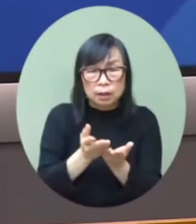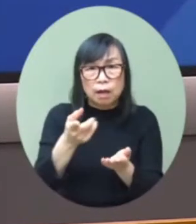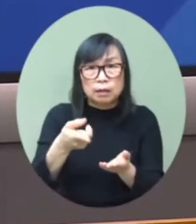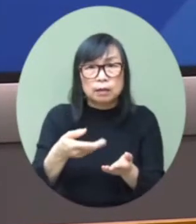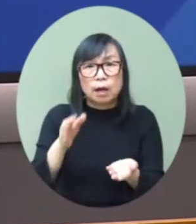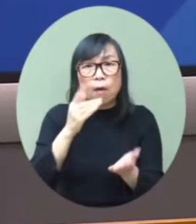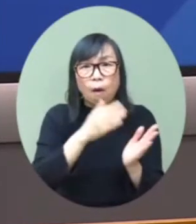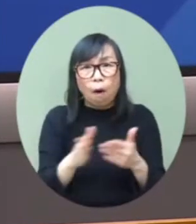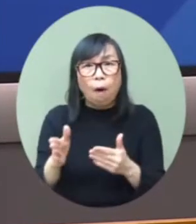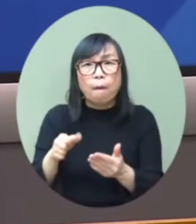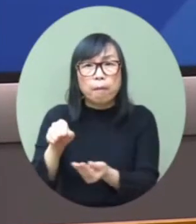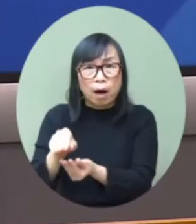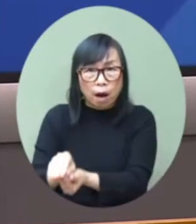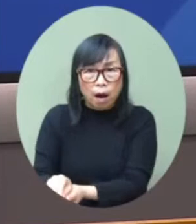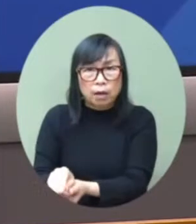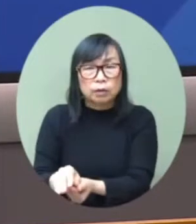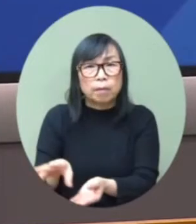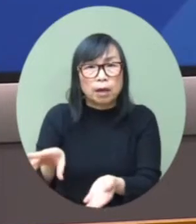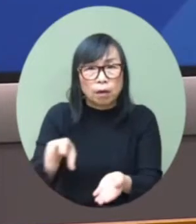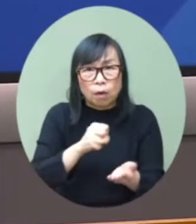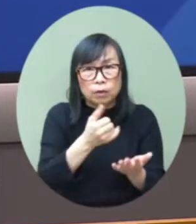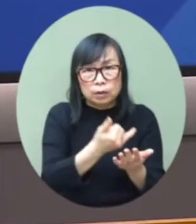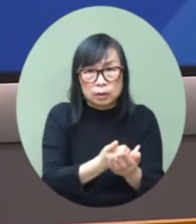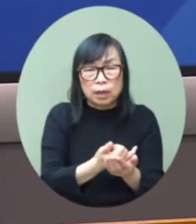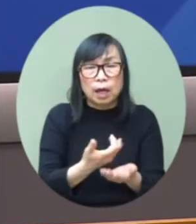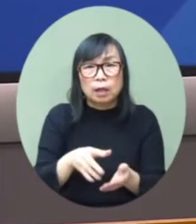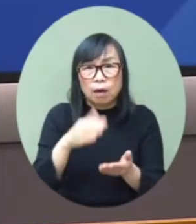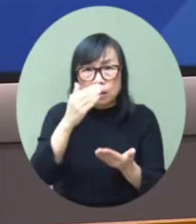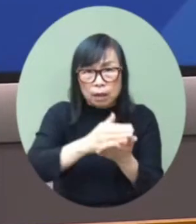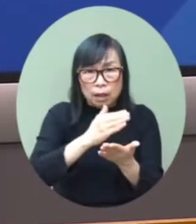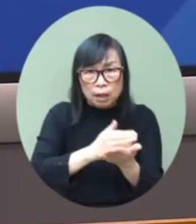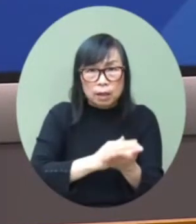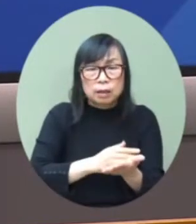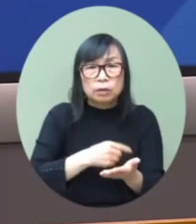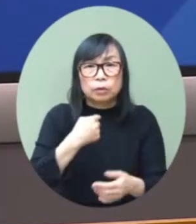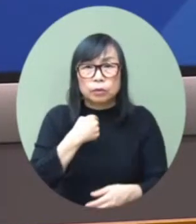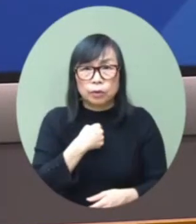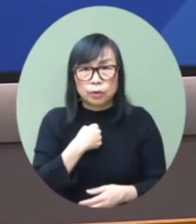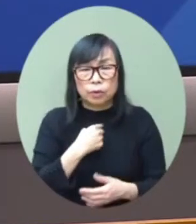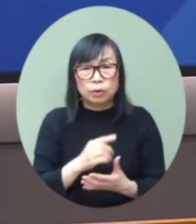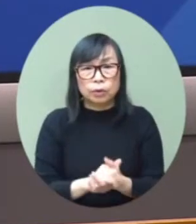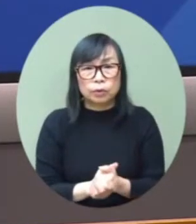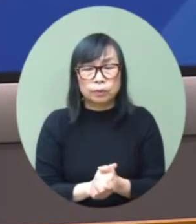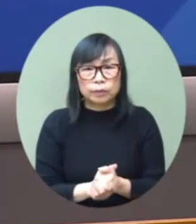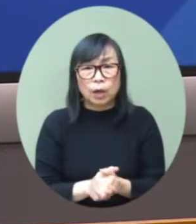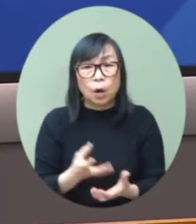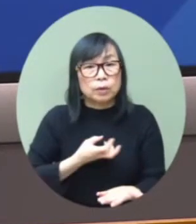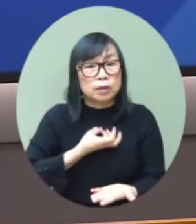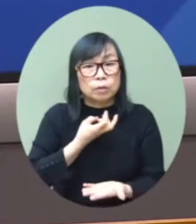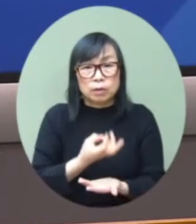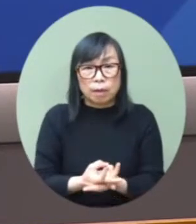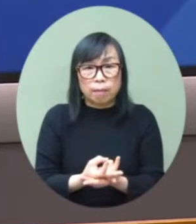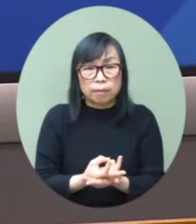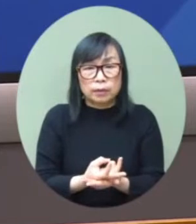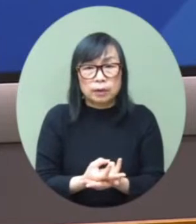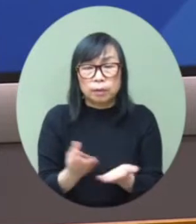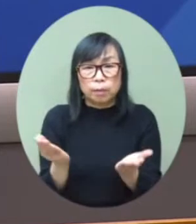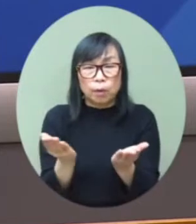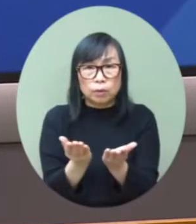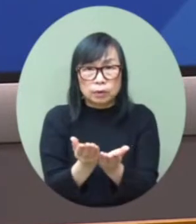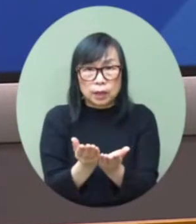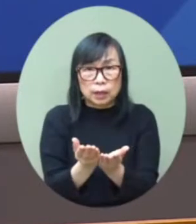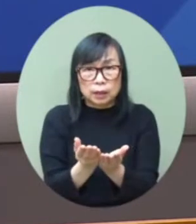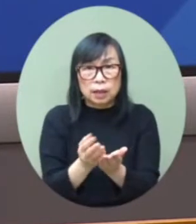And after getting the permit, they can arrange to claim their body and for burial or cremation. We need to be